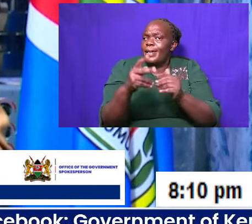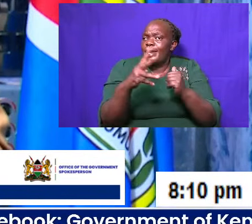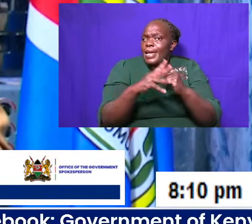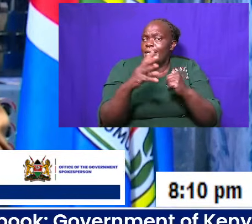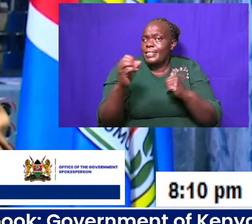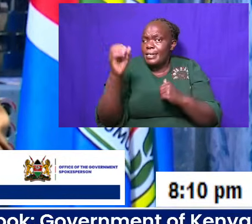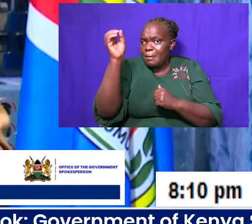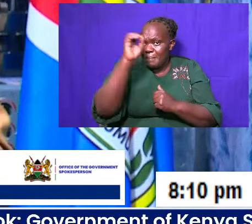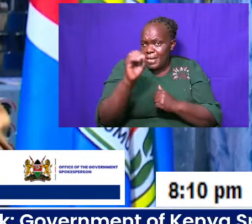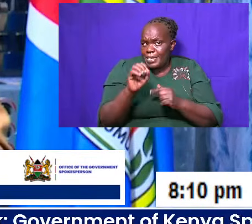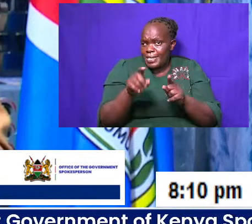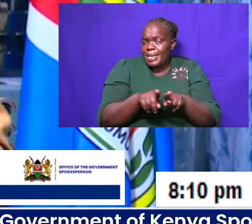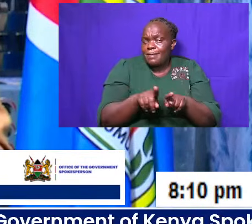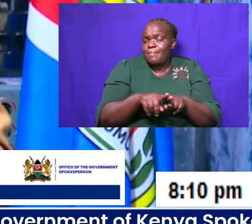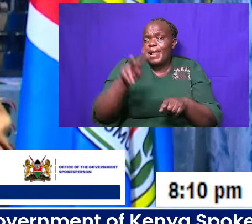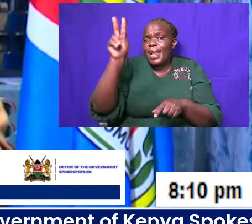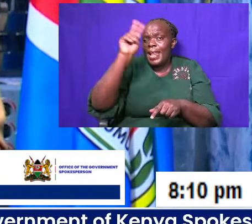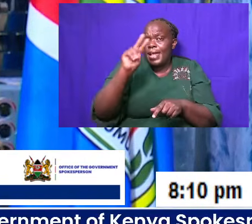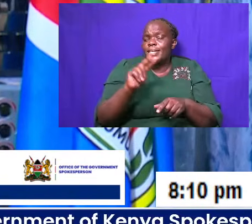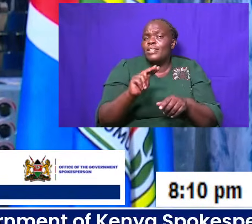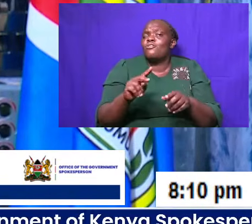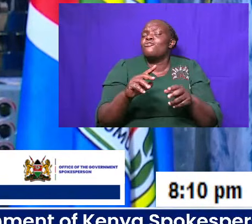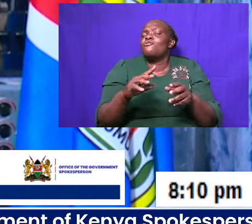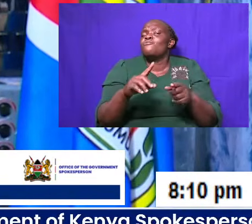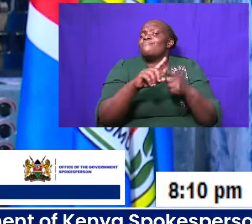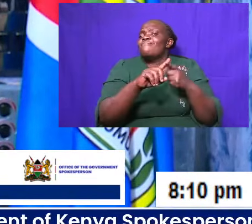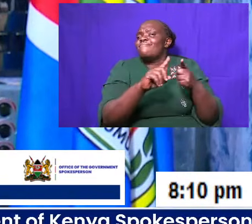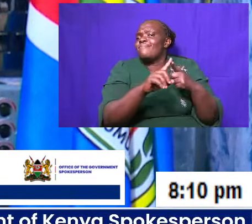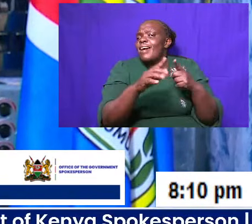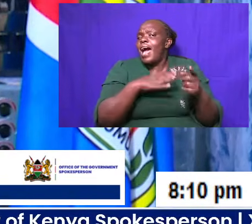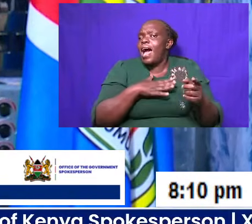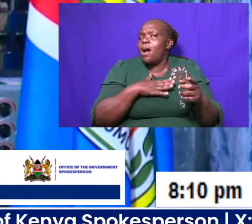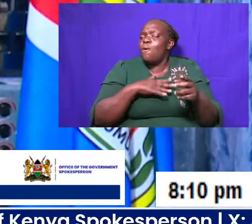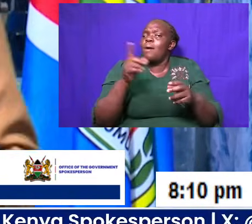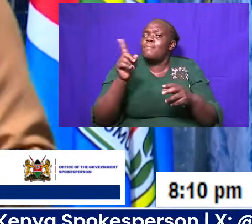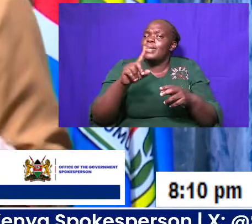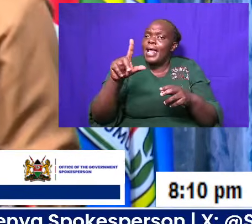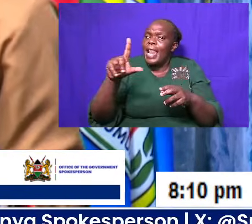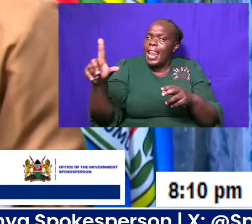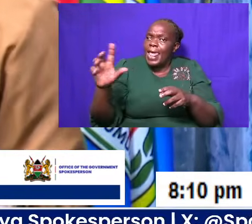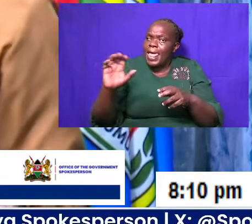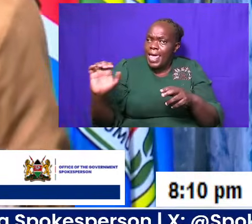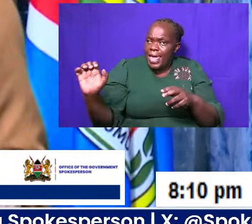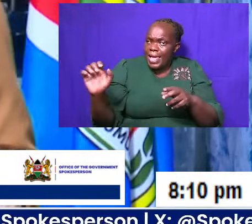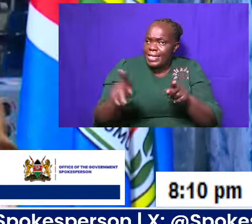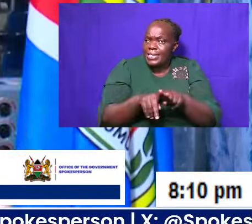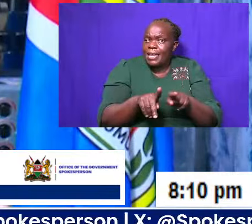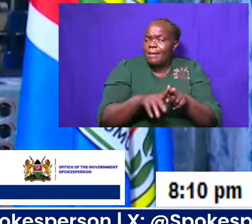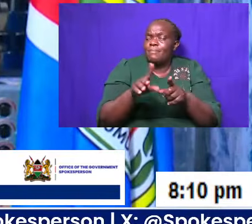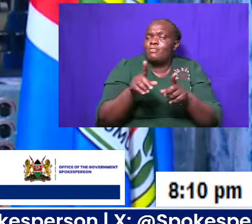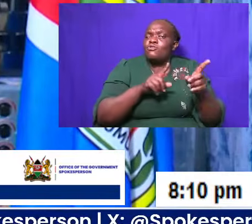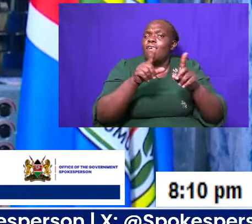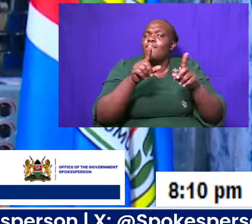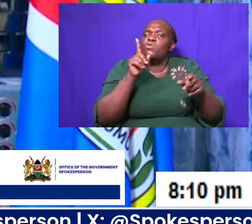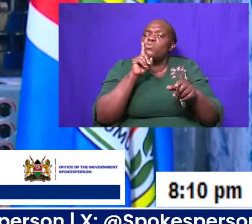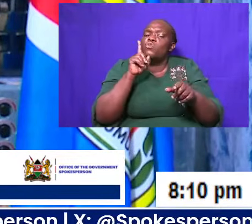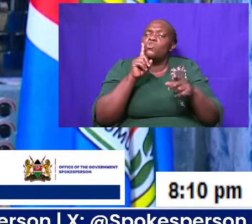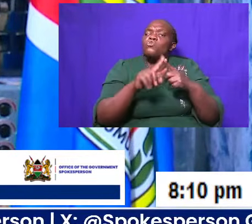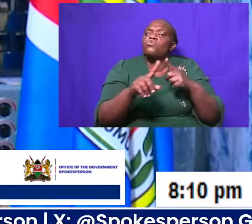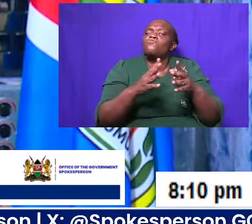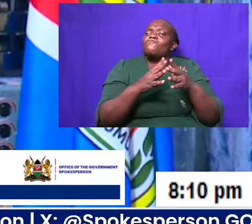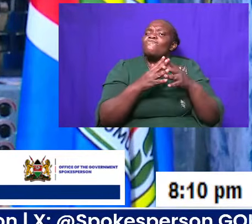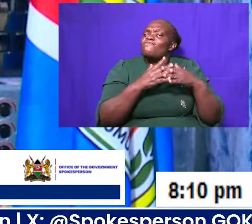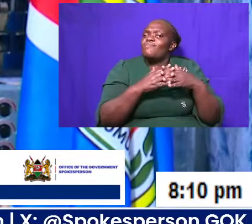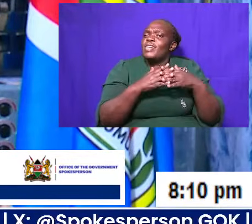90% for national apparel exports. And our minister, Likin Njui, is actually traveling tomorrow to the US to